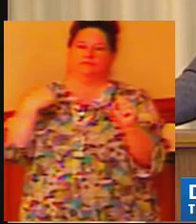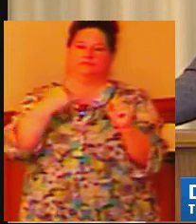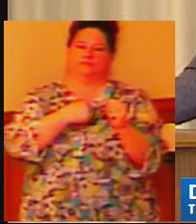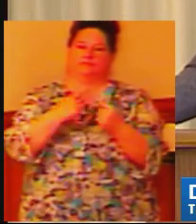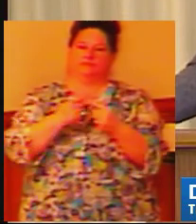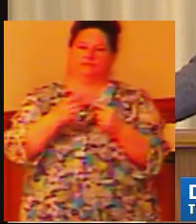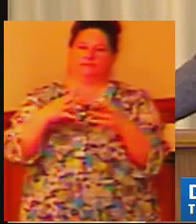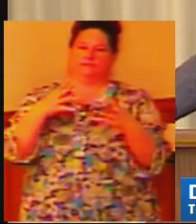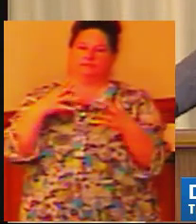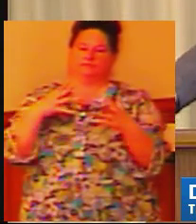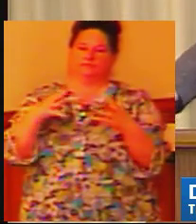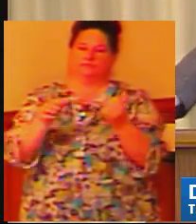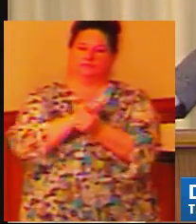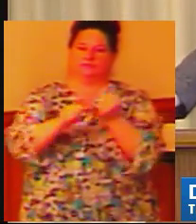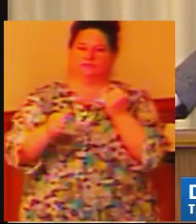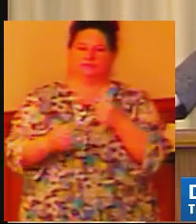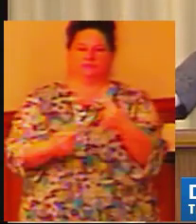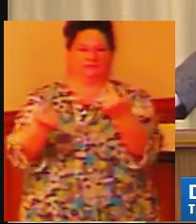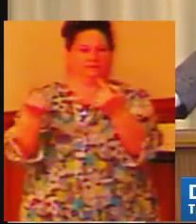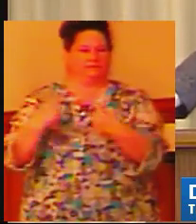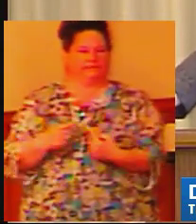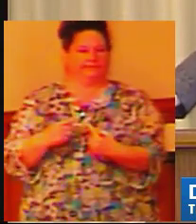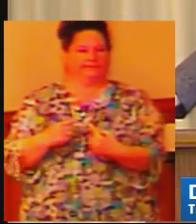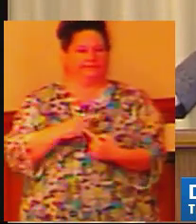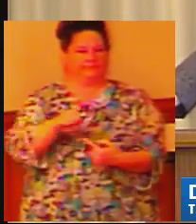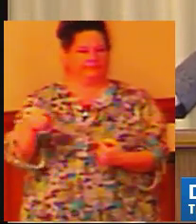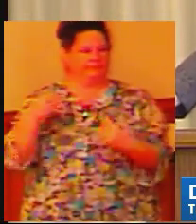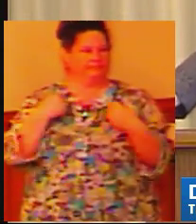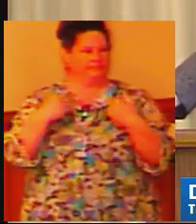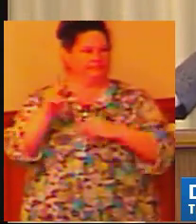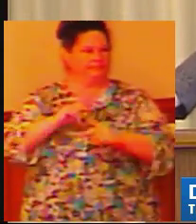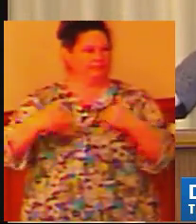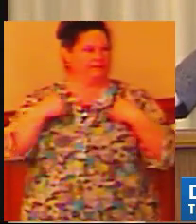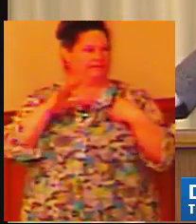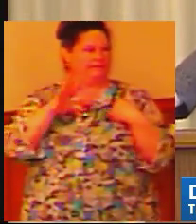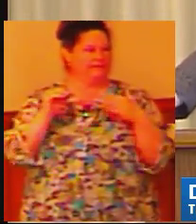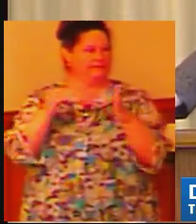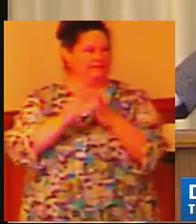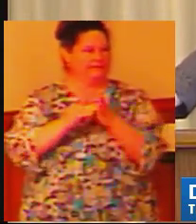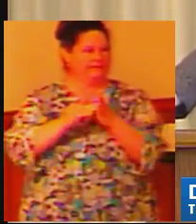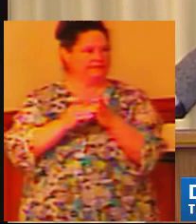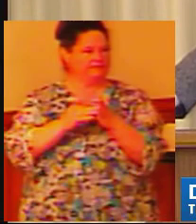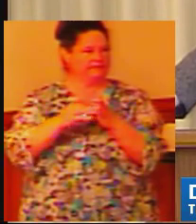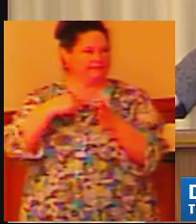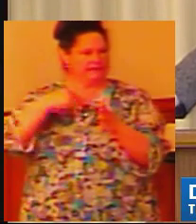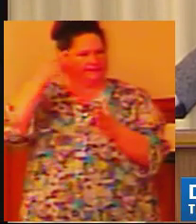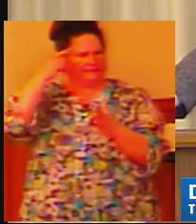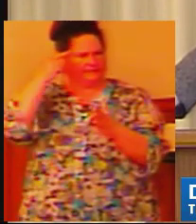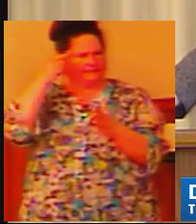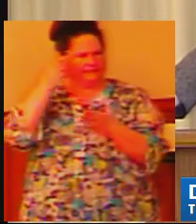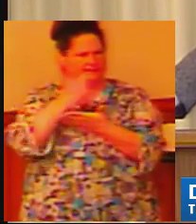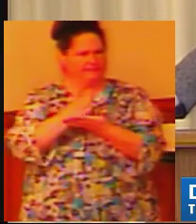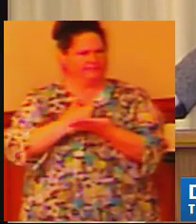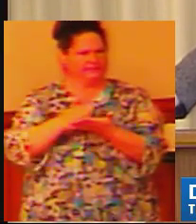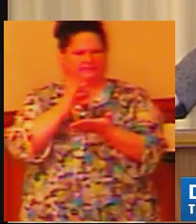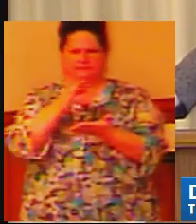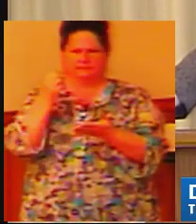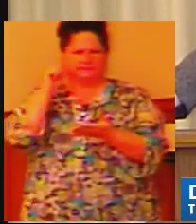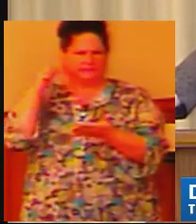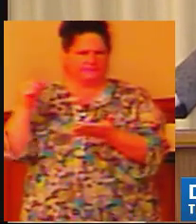to come. So these people had 50,000 pieces of, I think, silver. I can't remember silver. I think it was